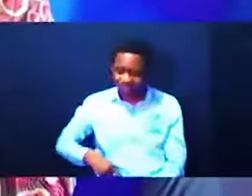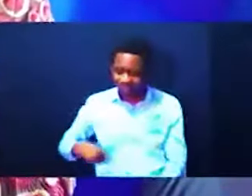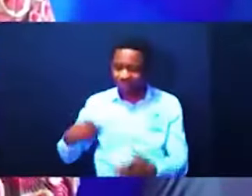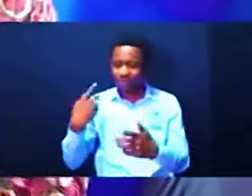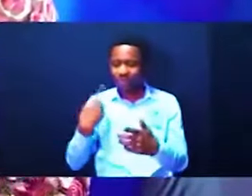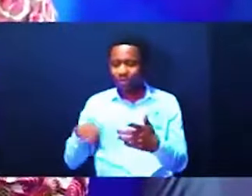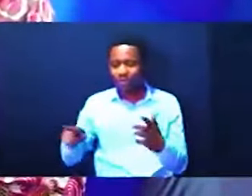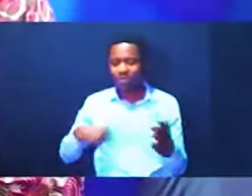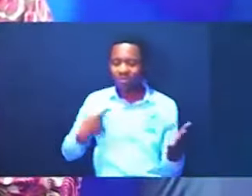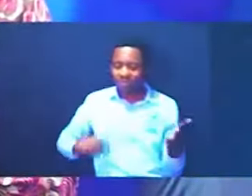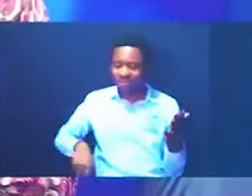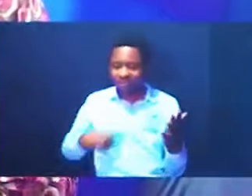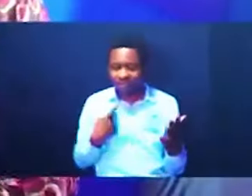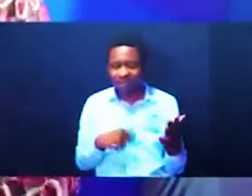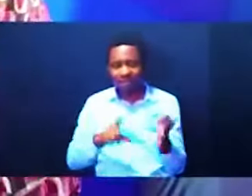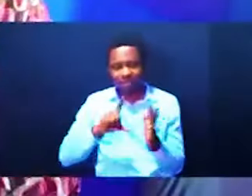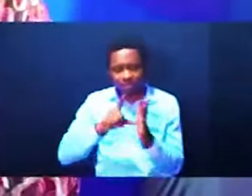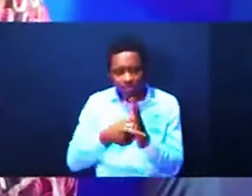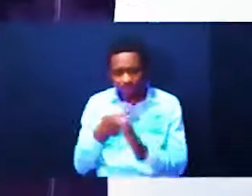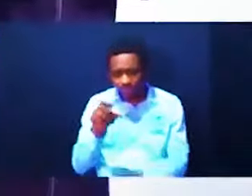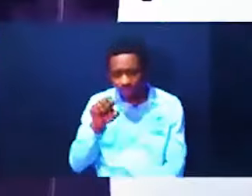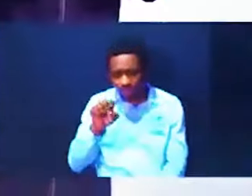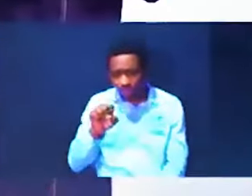had a spear in his hands.